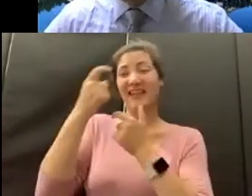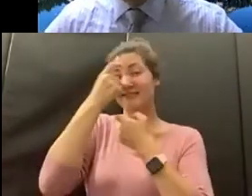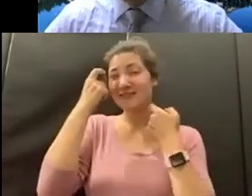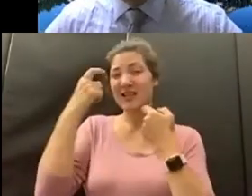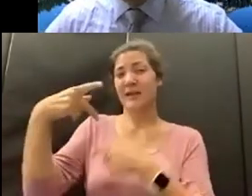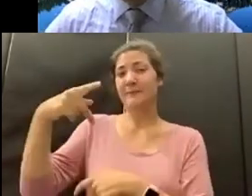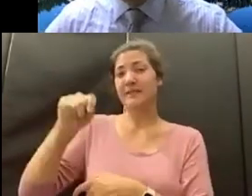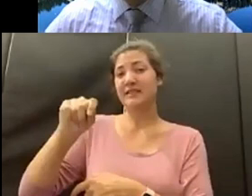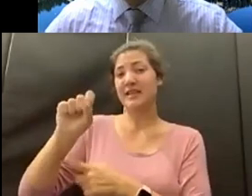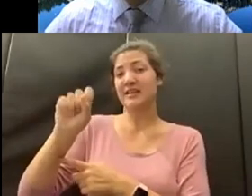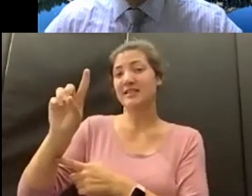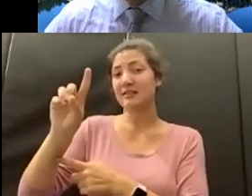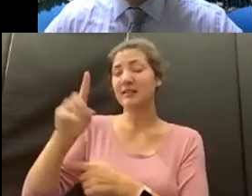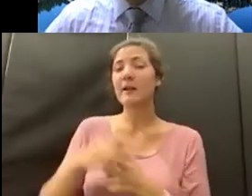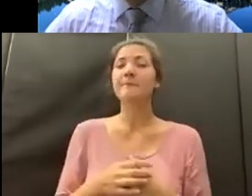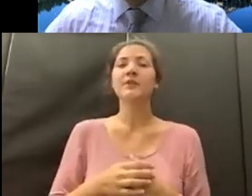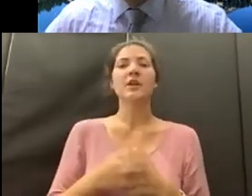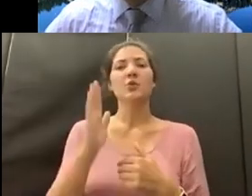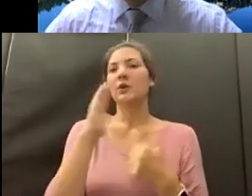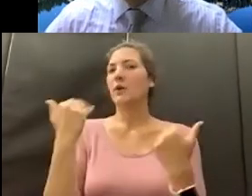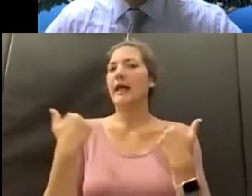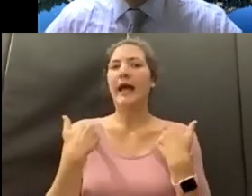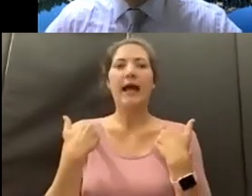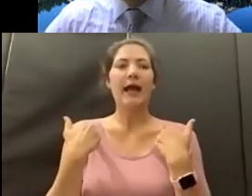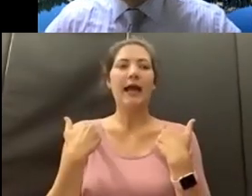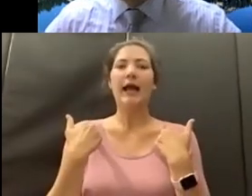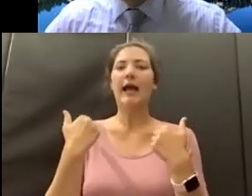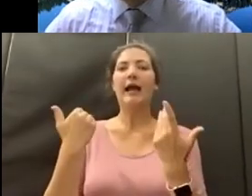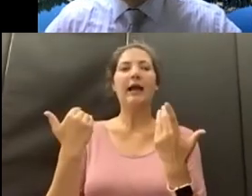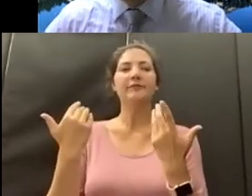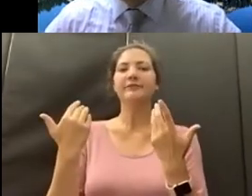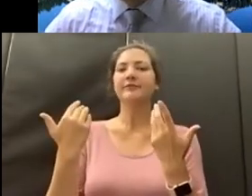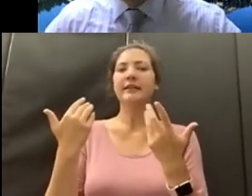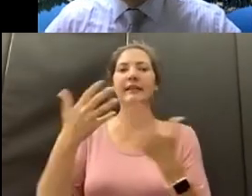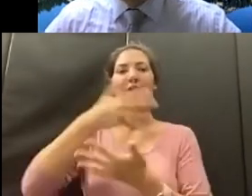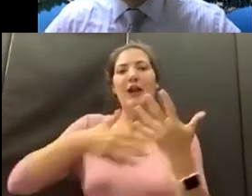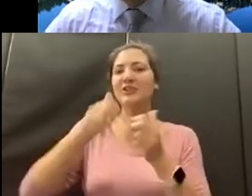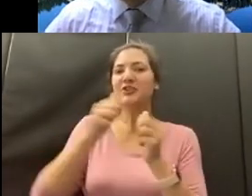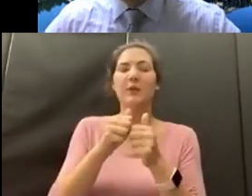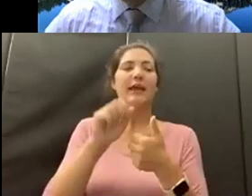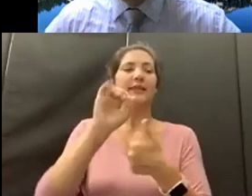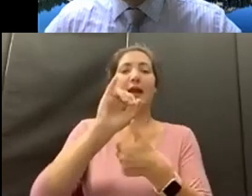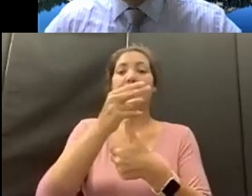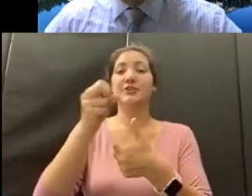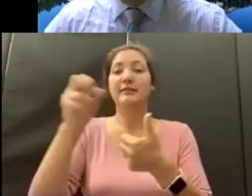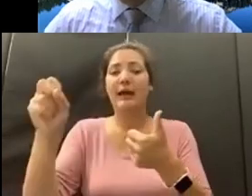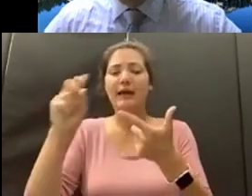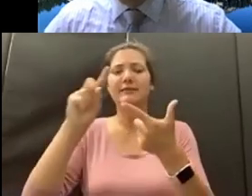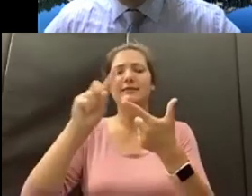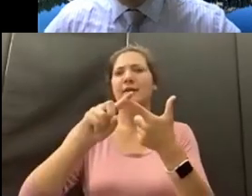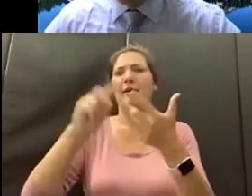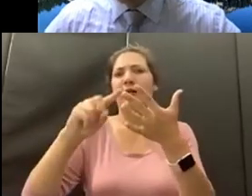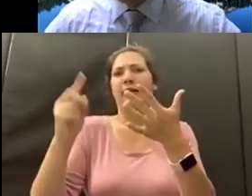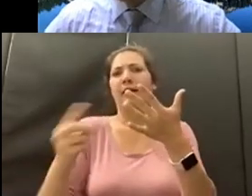with IHSS, with APS, with our public guardian's office, all of these critical programs, all of